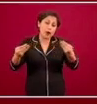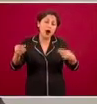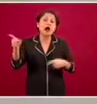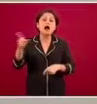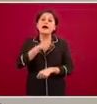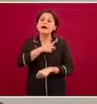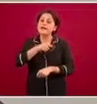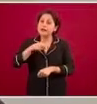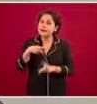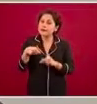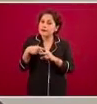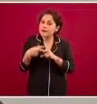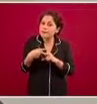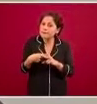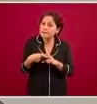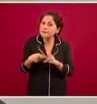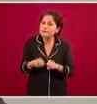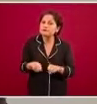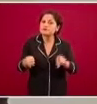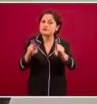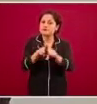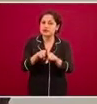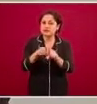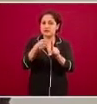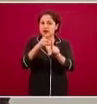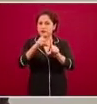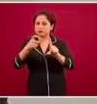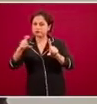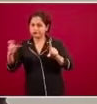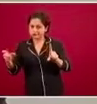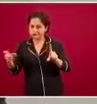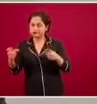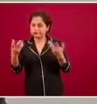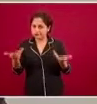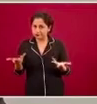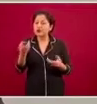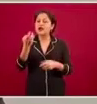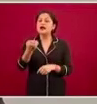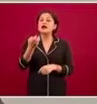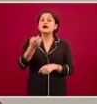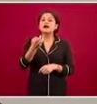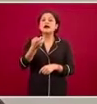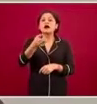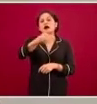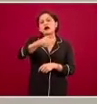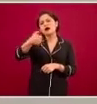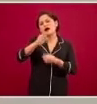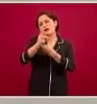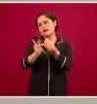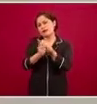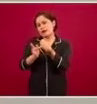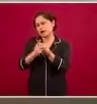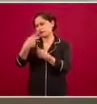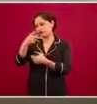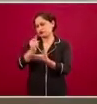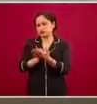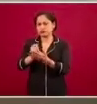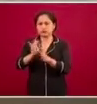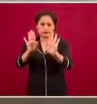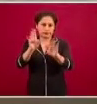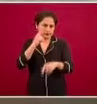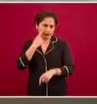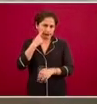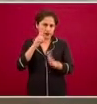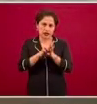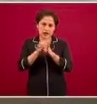So they would have to multiply the current number of confirmed cases by a factor of